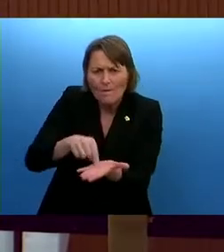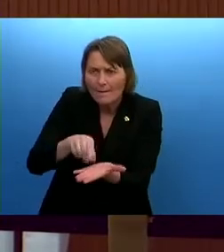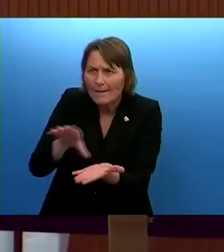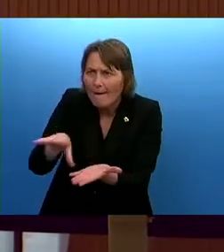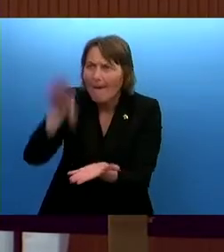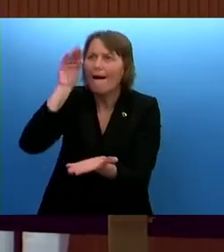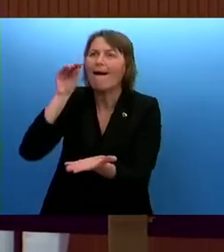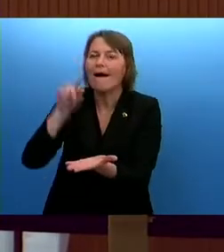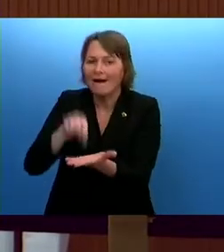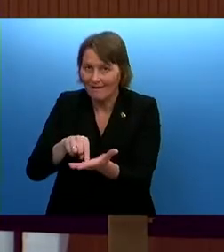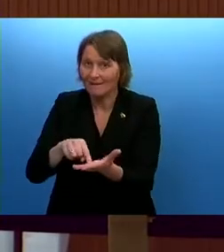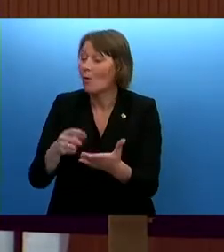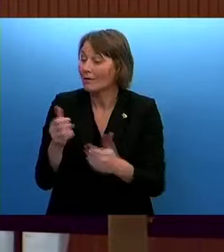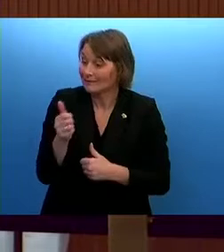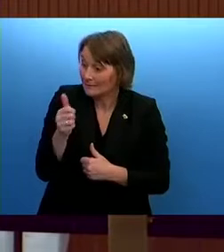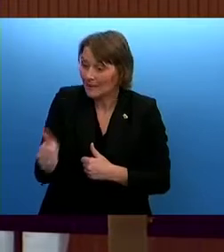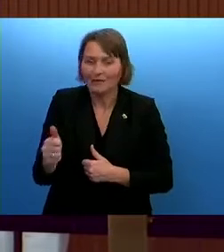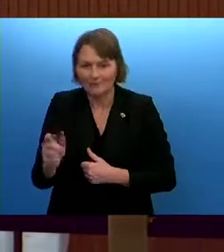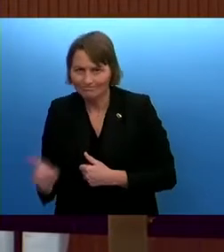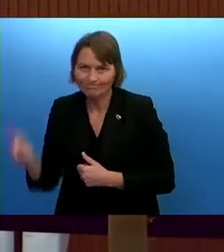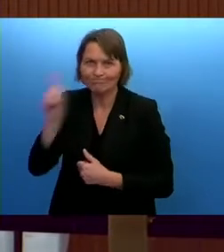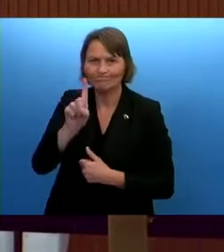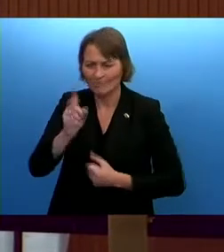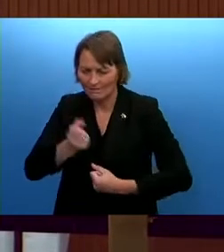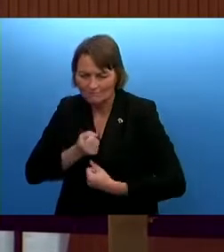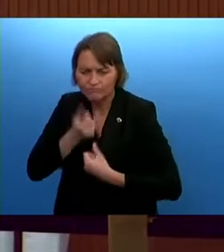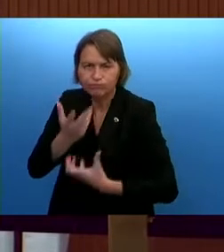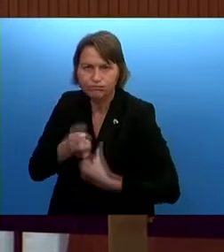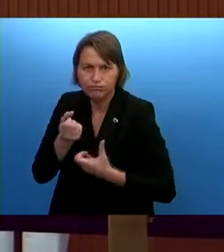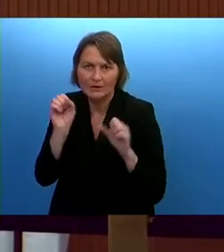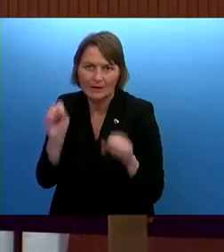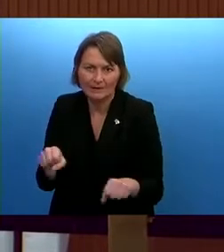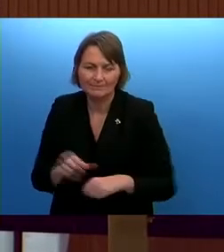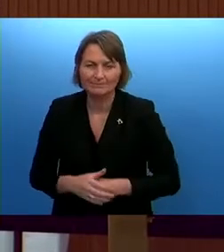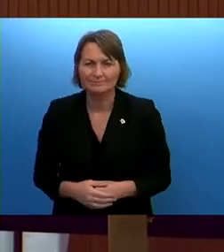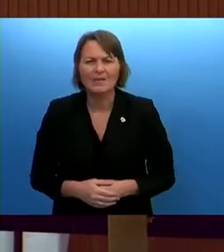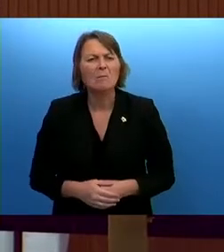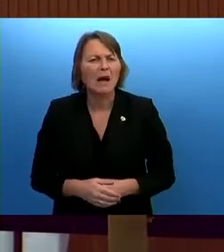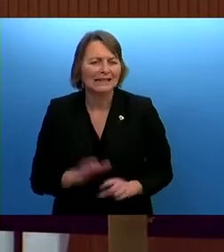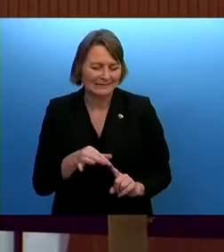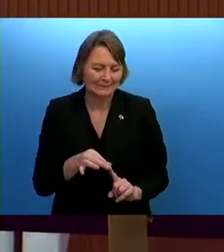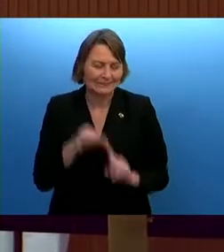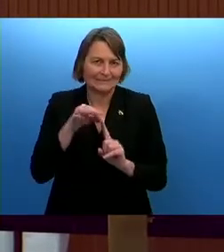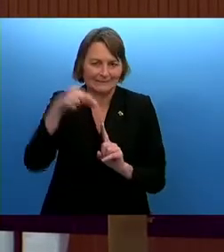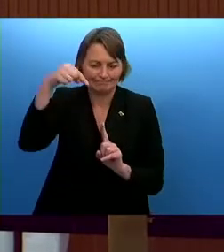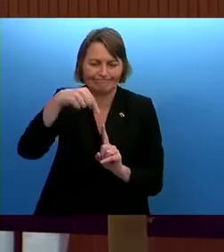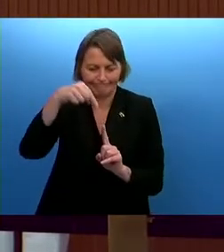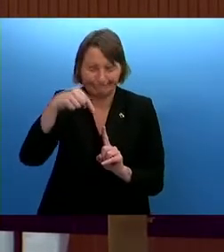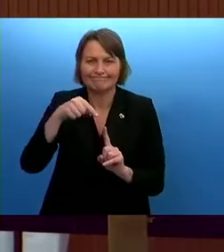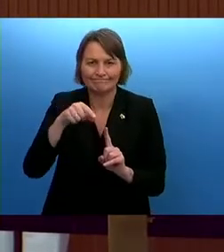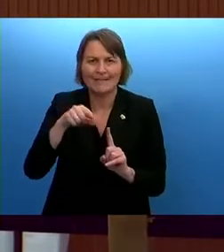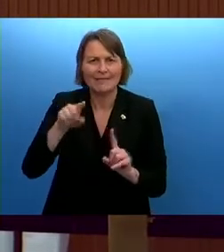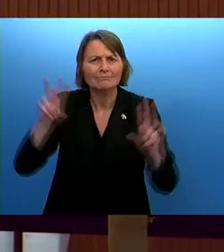to express themselves. Because in particular in the area of disaster risk management, we think it has to